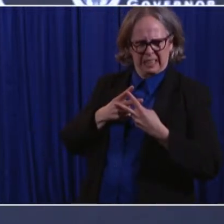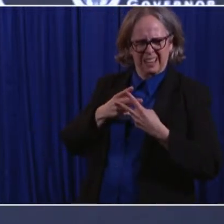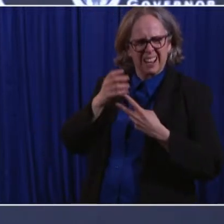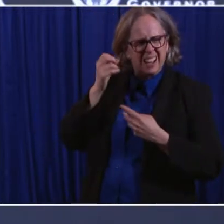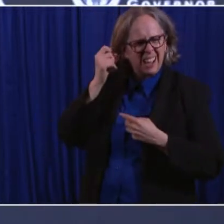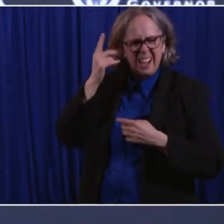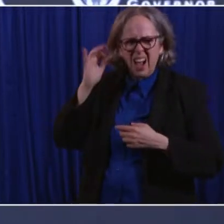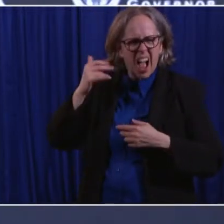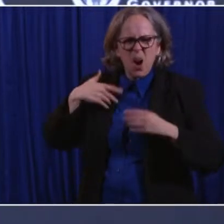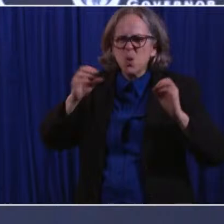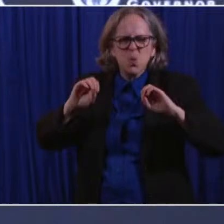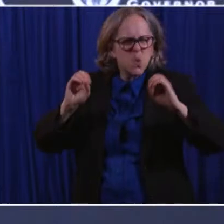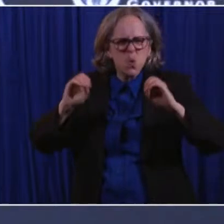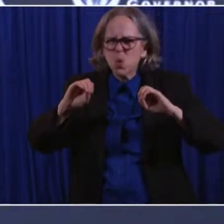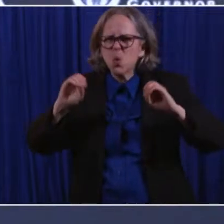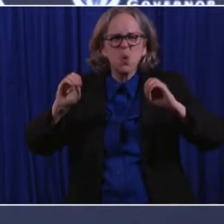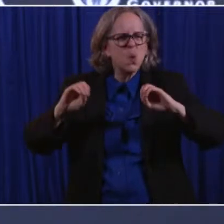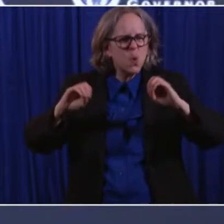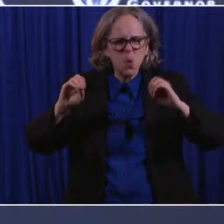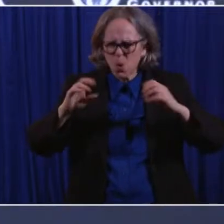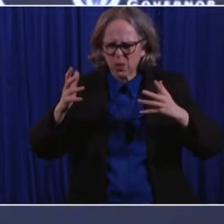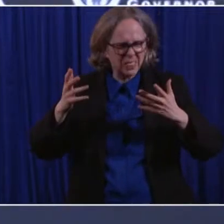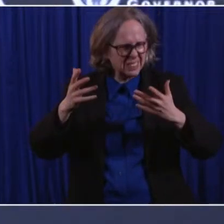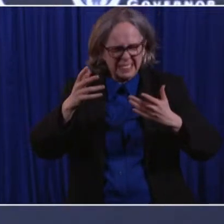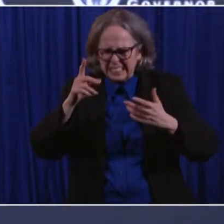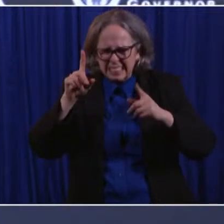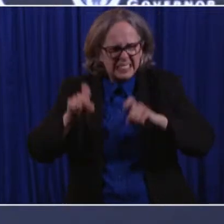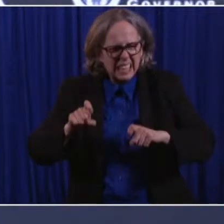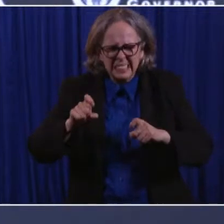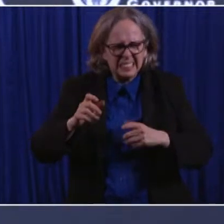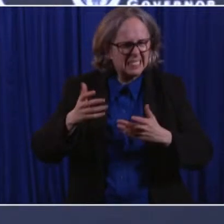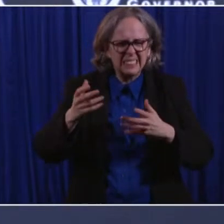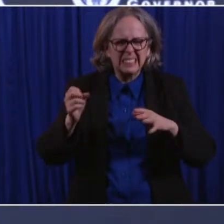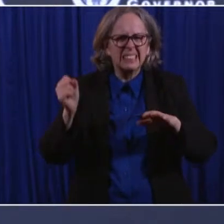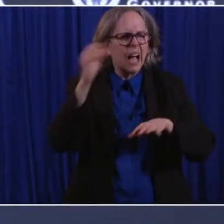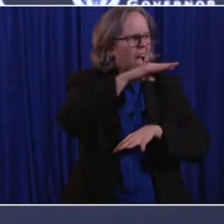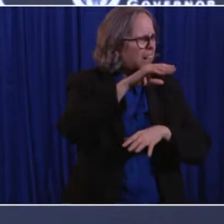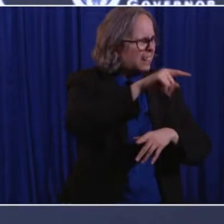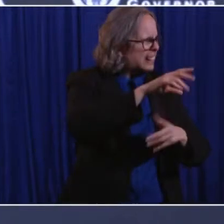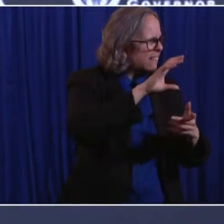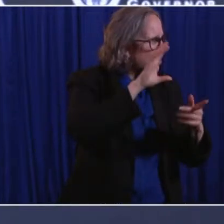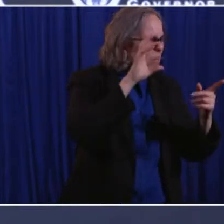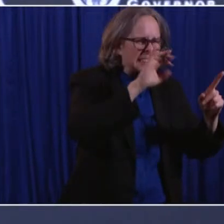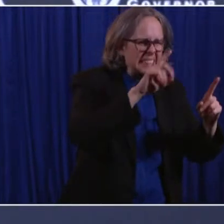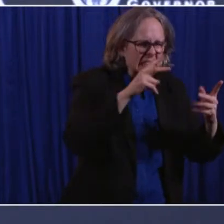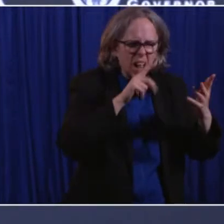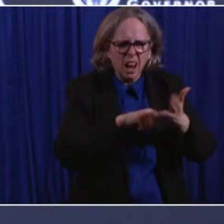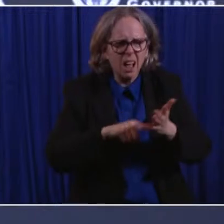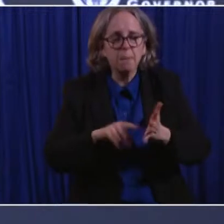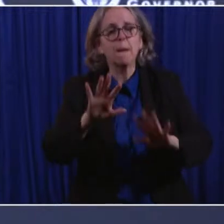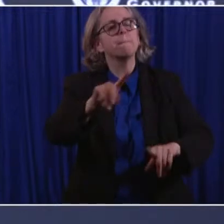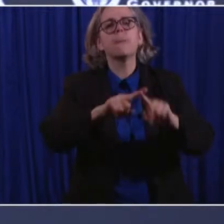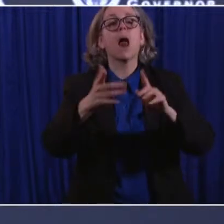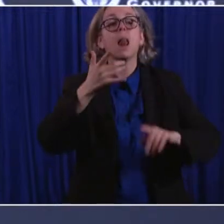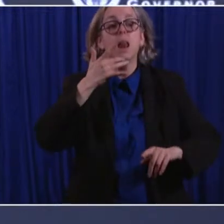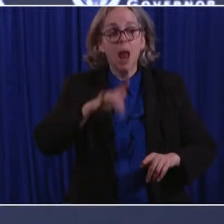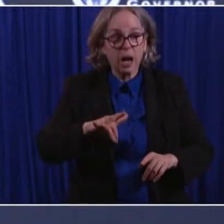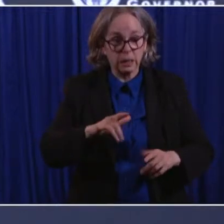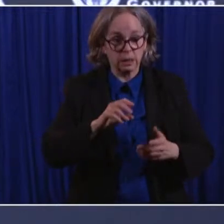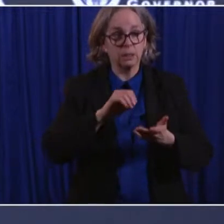CDC, as I remember correctly, and didn't get back the results for a number of days. So if those students had said,